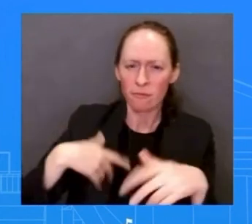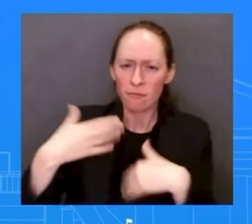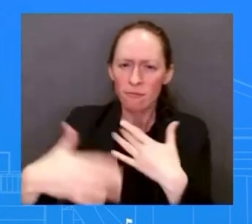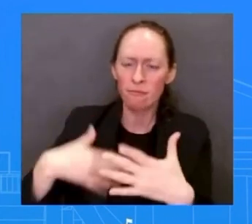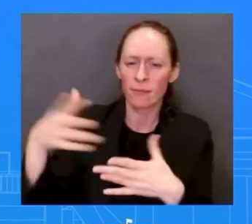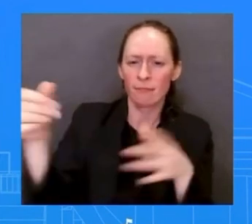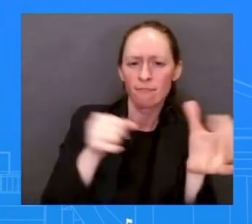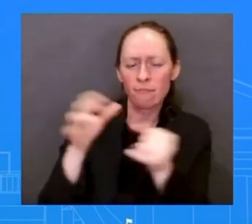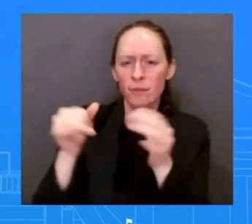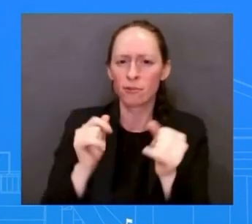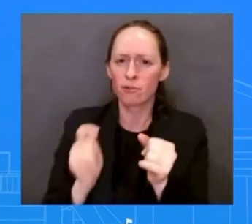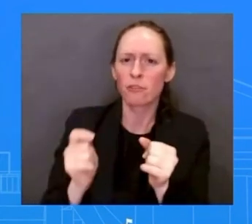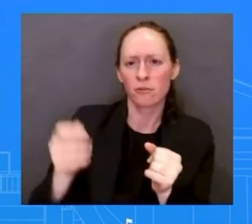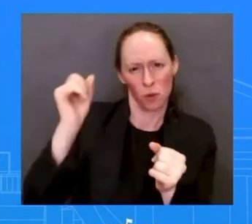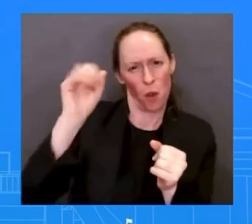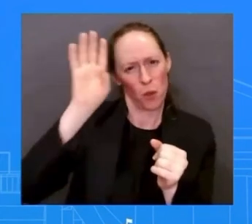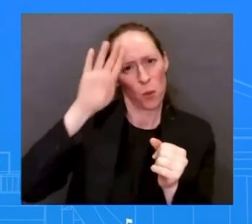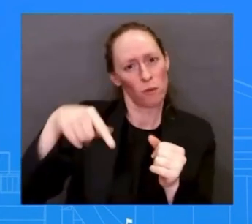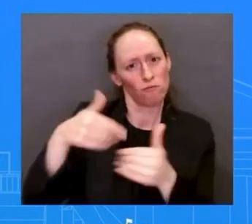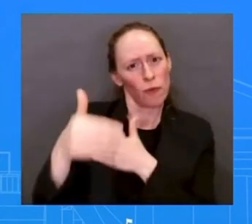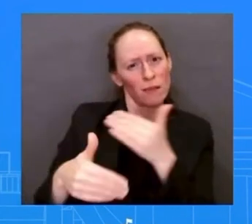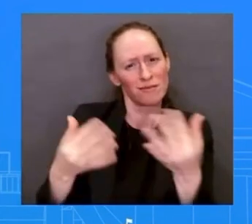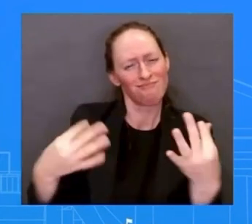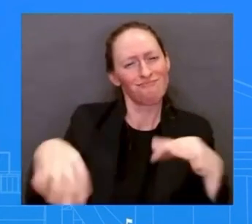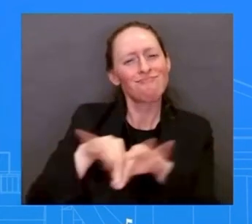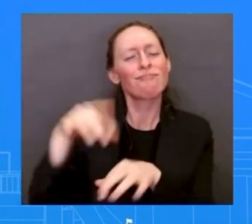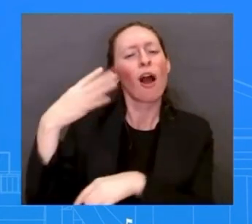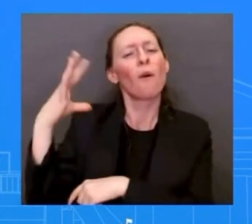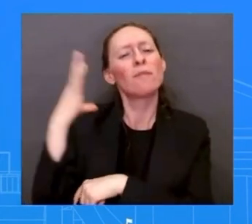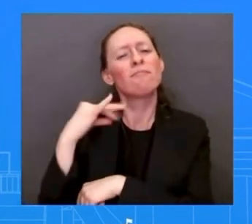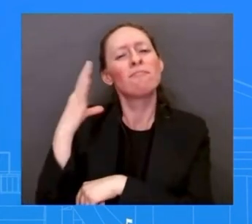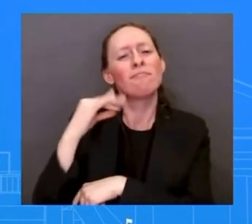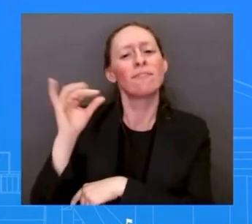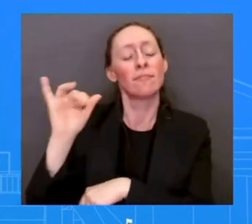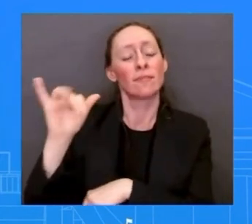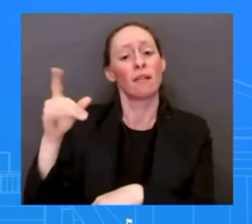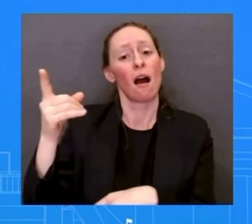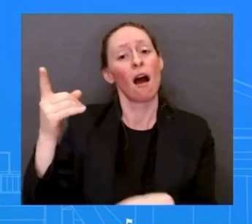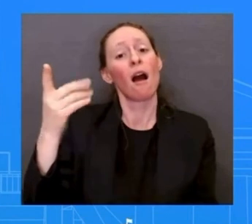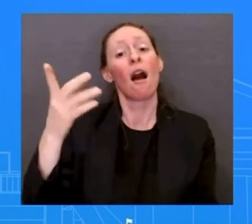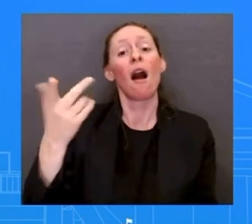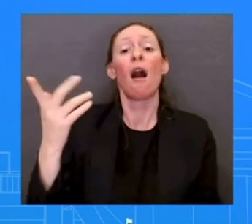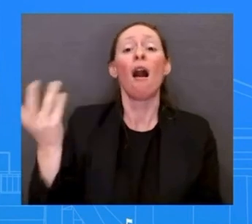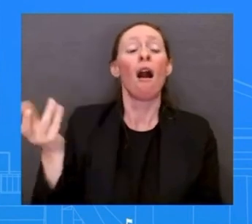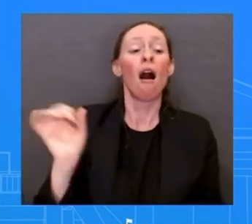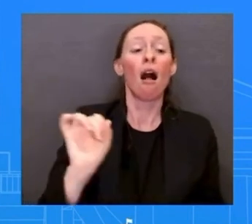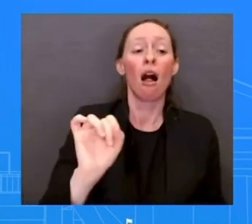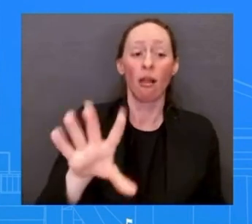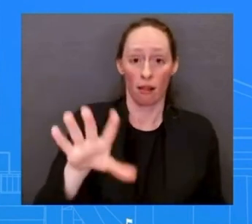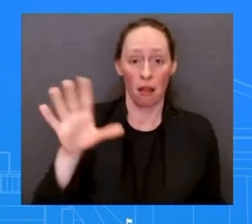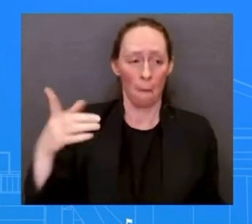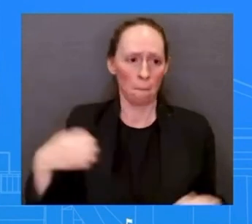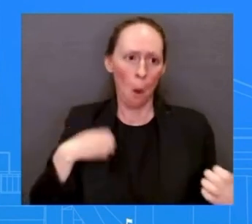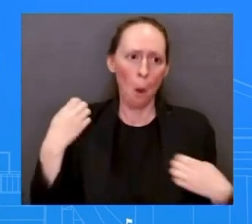that, you know, he's not saying it because it's a feeling. He's saying it because he has seen this